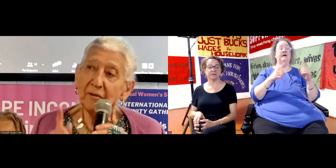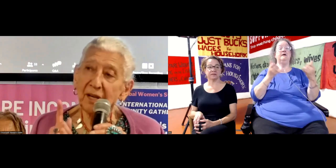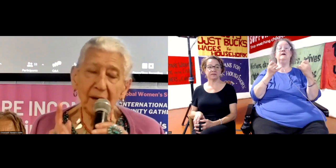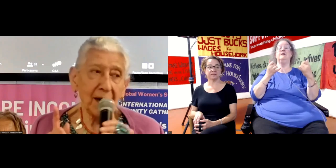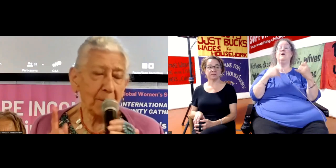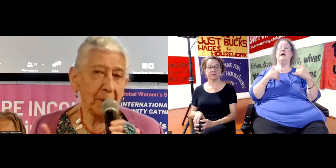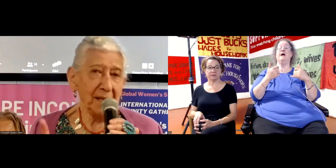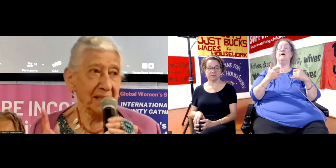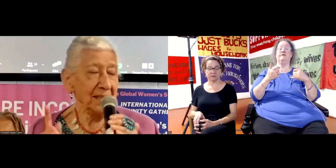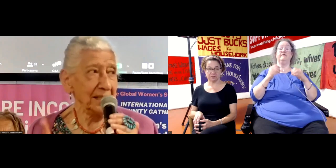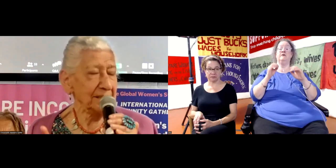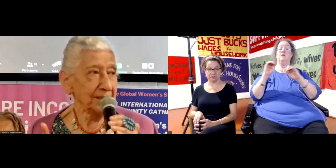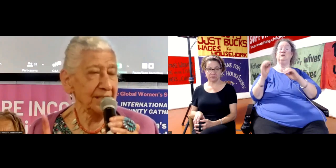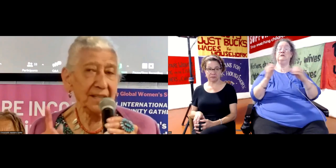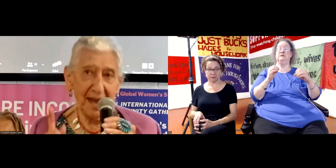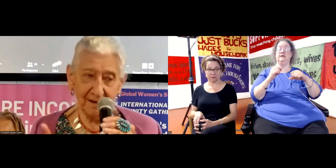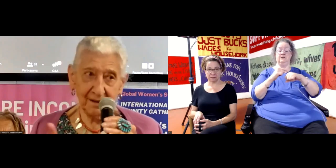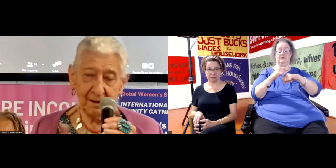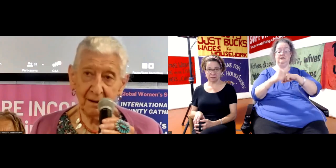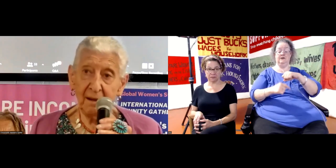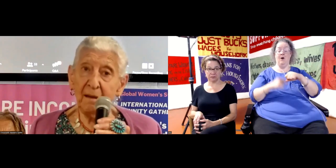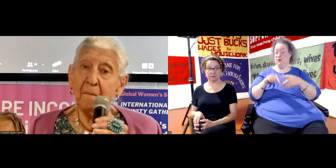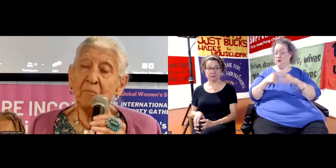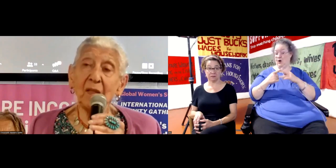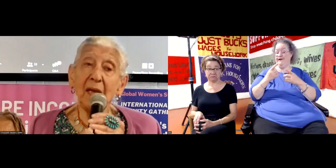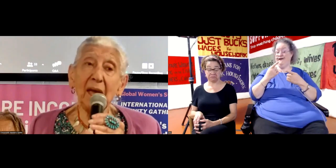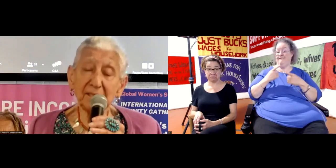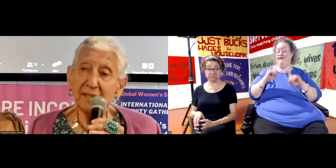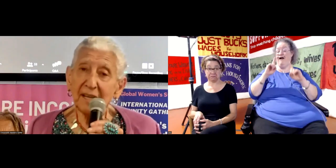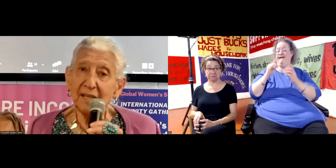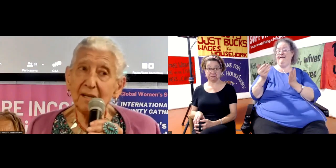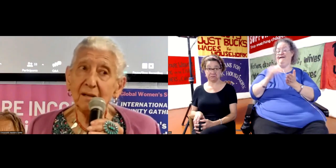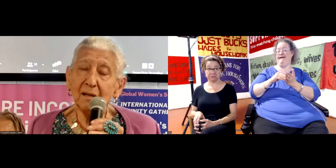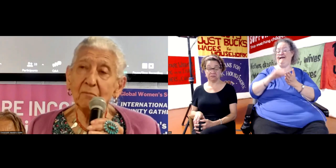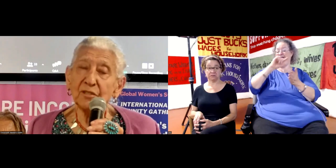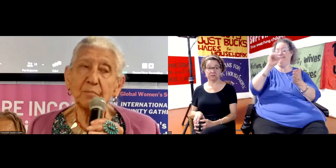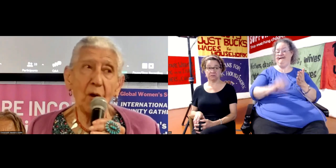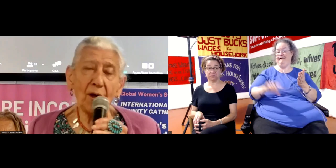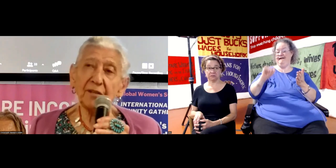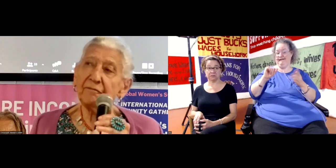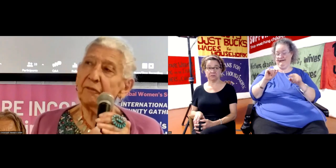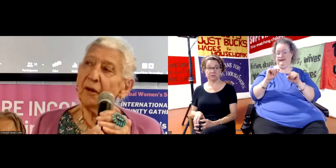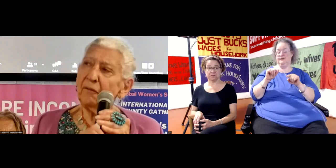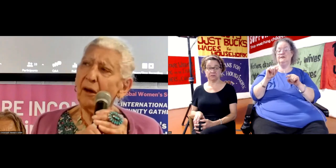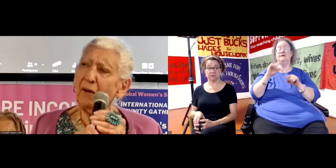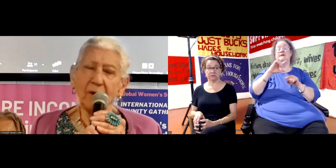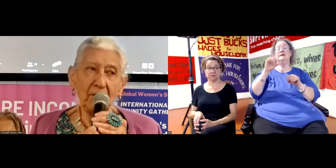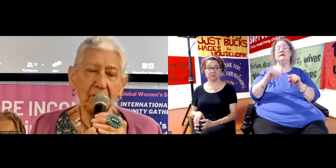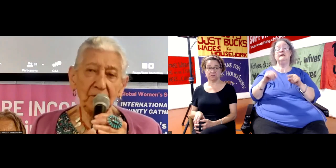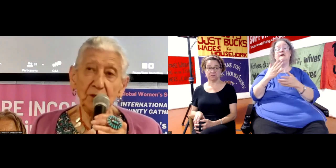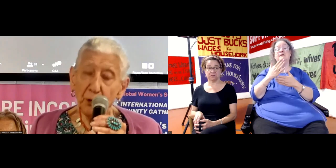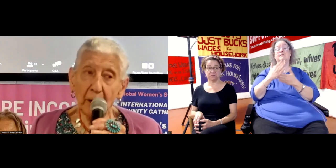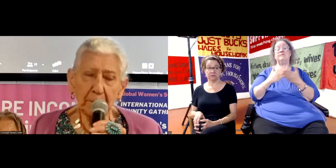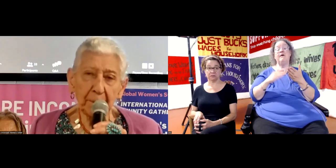to have a campaign in Italy again. Italy was part